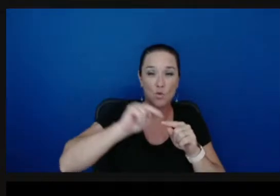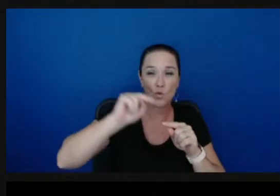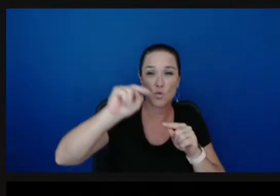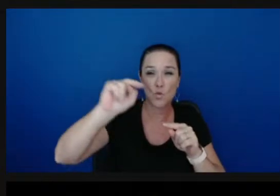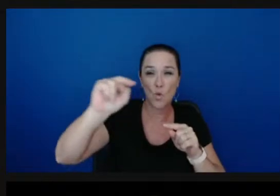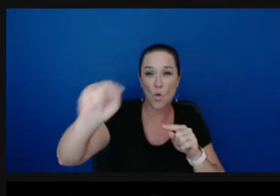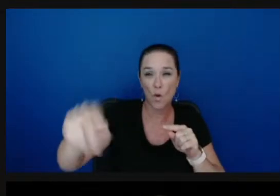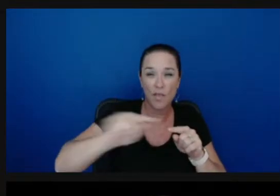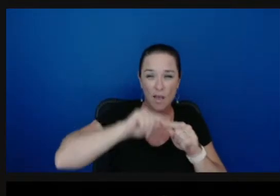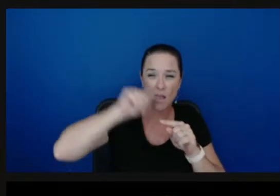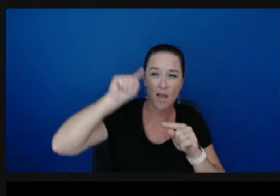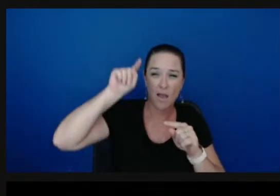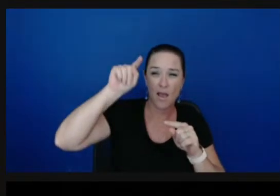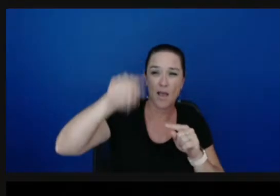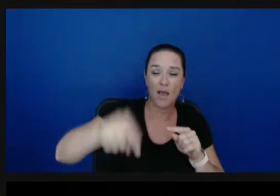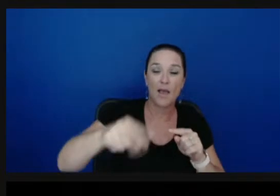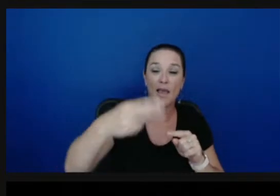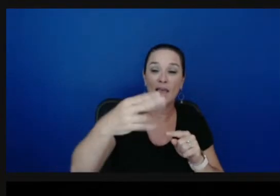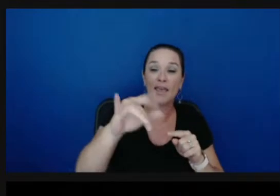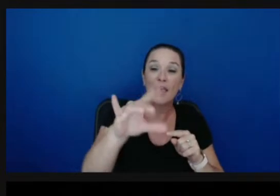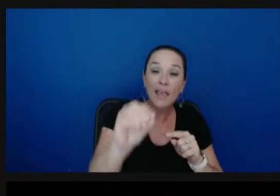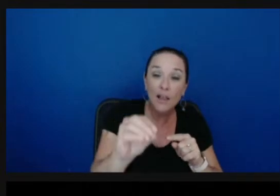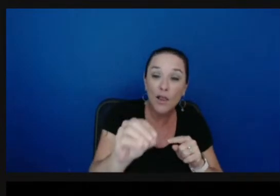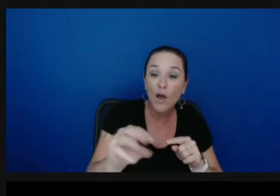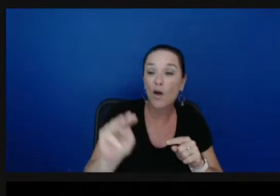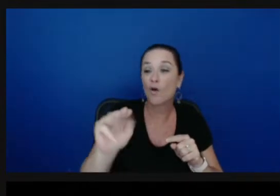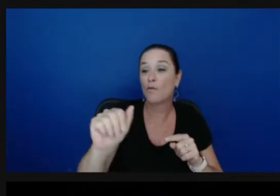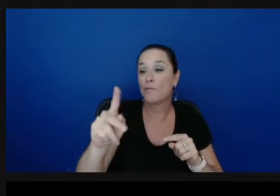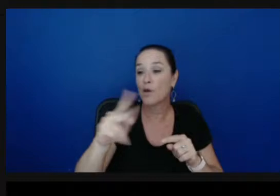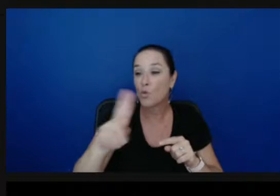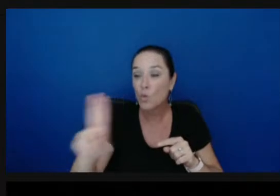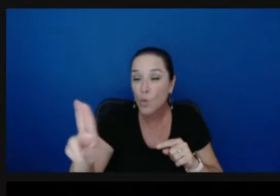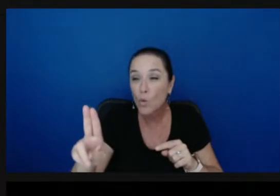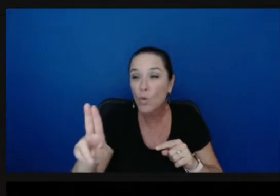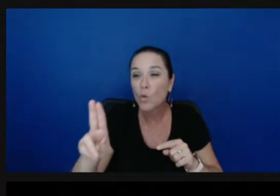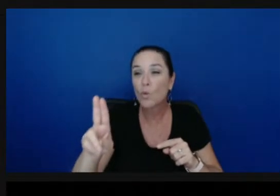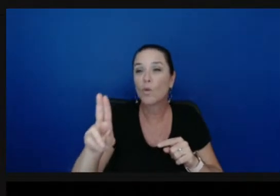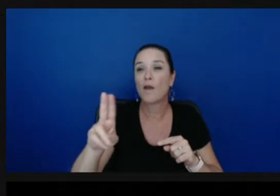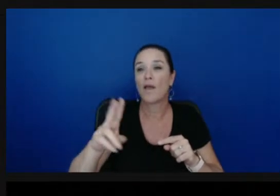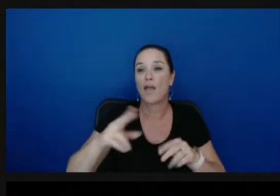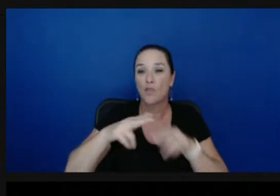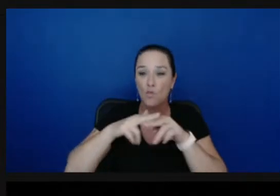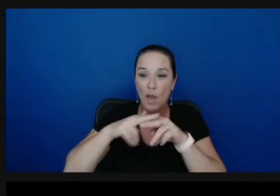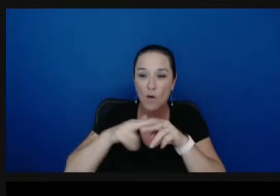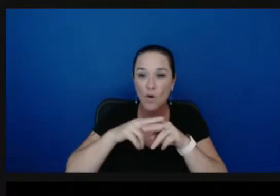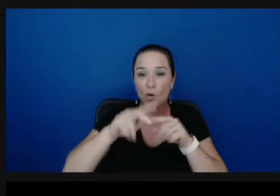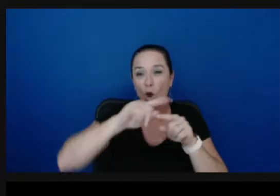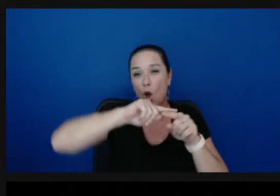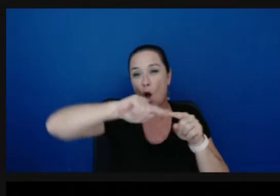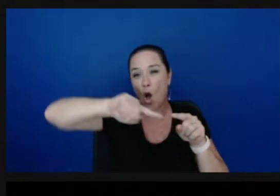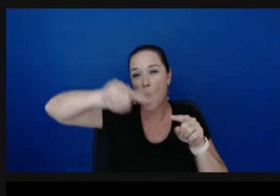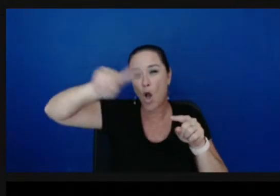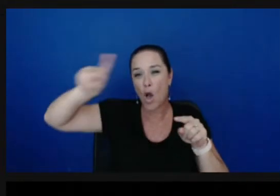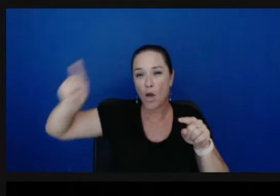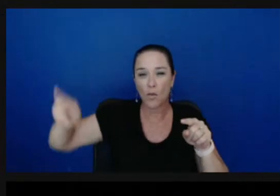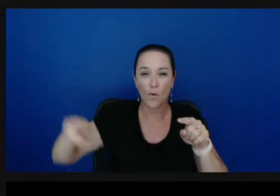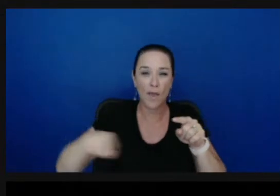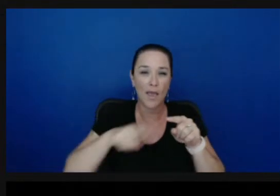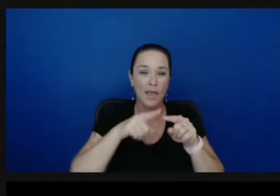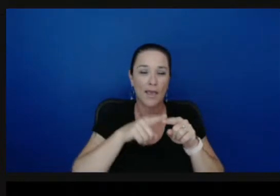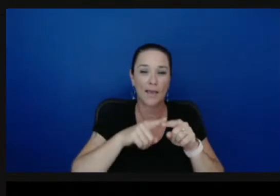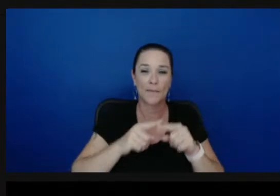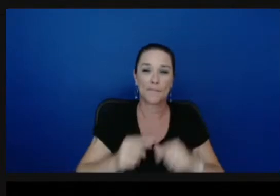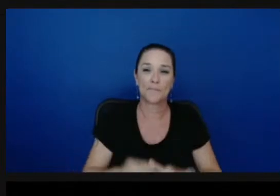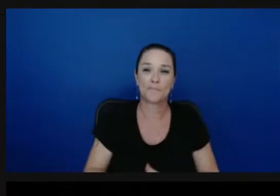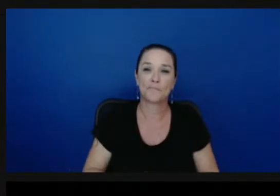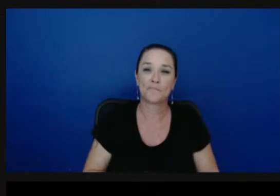all the way to Puna to Maku'u, where the railroad spun around back in there, and all the way down this way. So you imagine that 24 was probably similar to